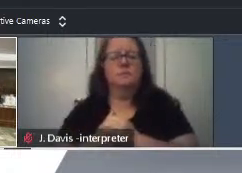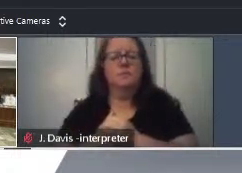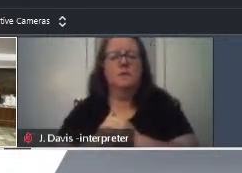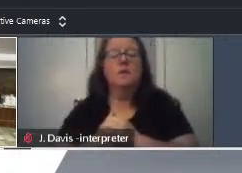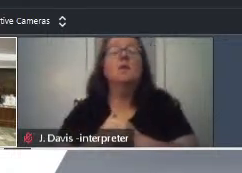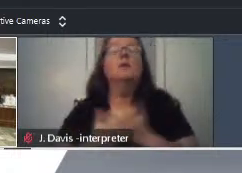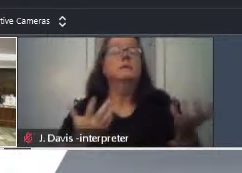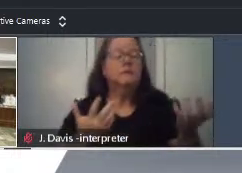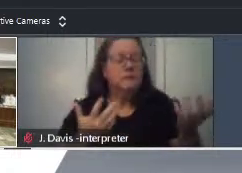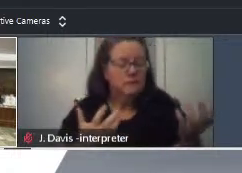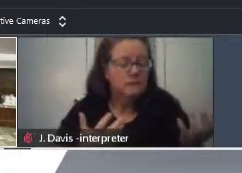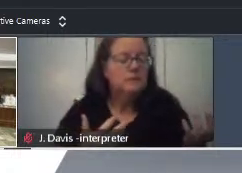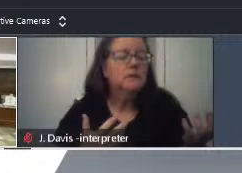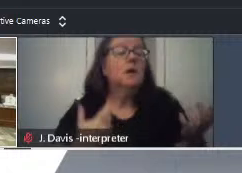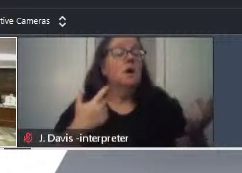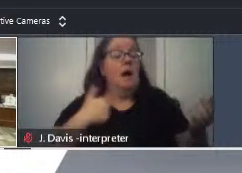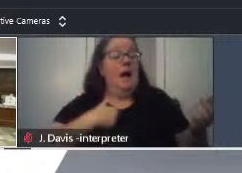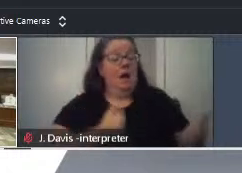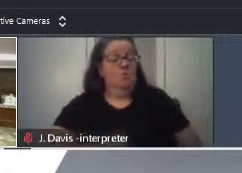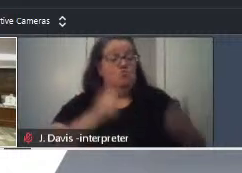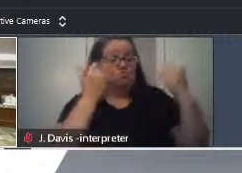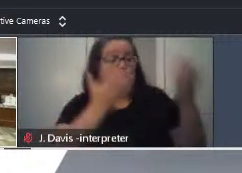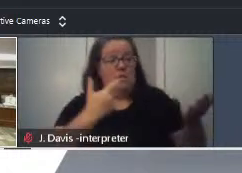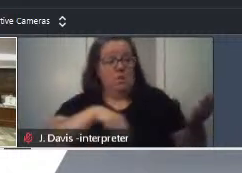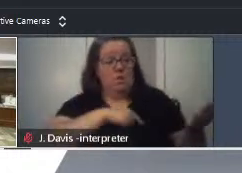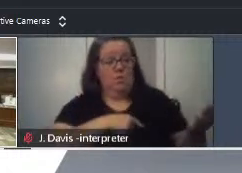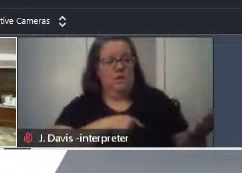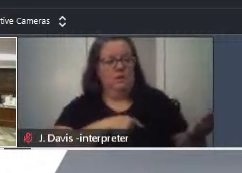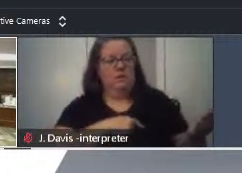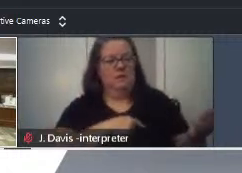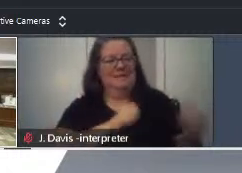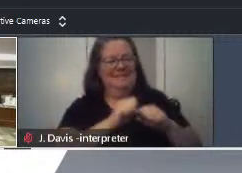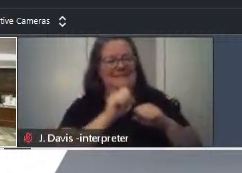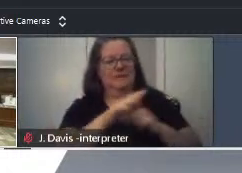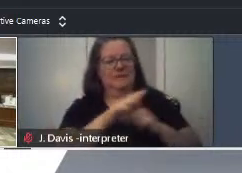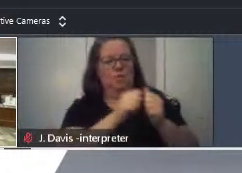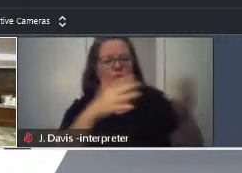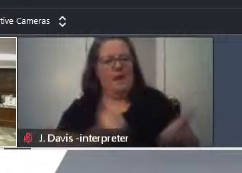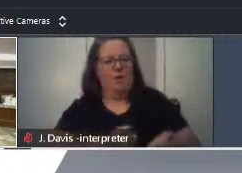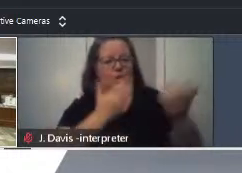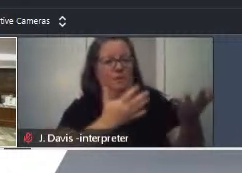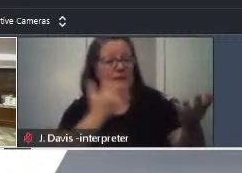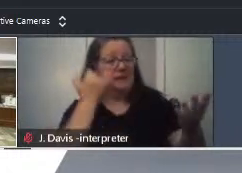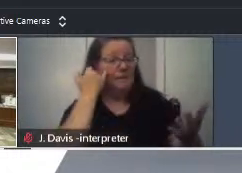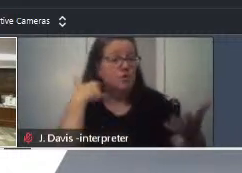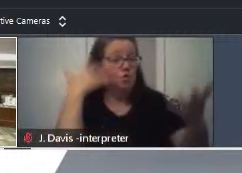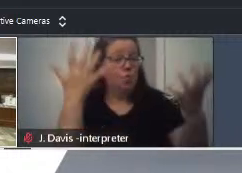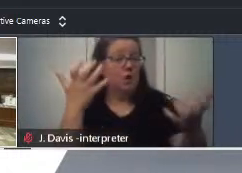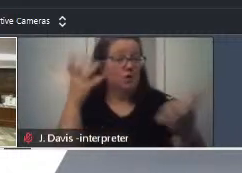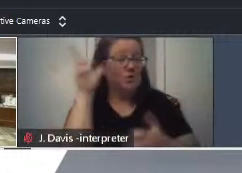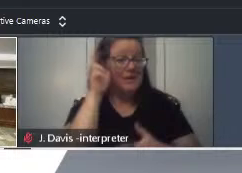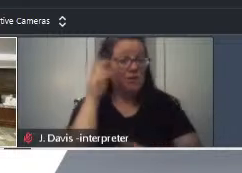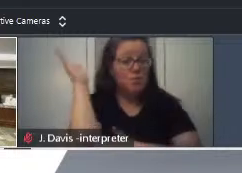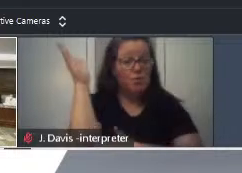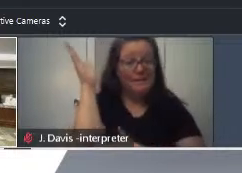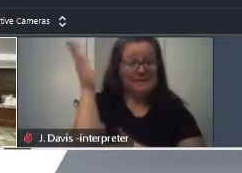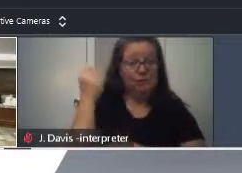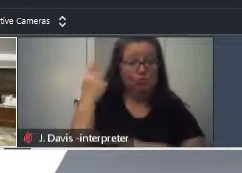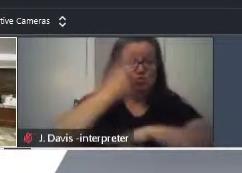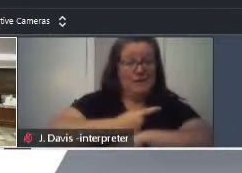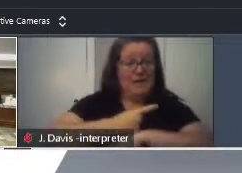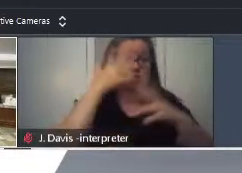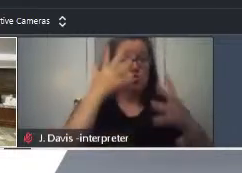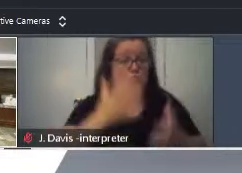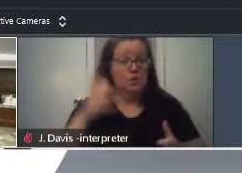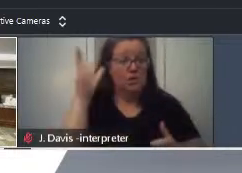Well, what I would recommend that we do is we send it down without recommendation. If you want to hear his presentation today and you want